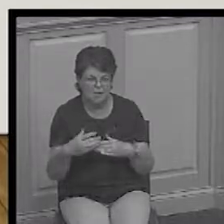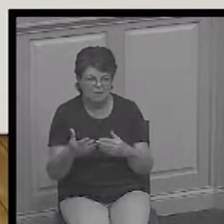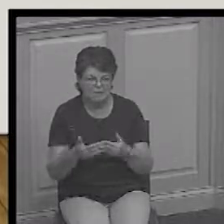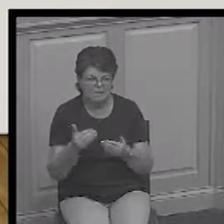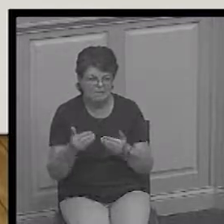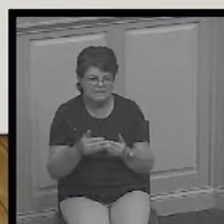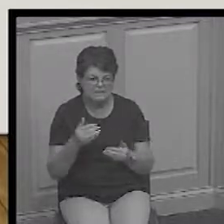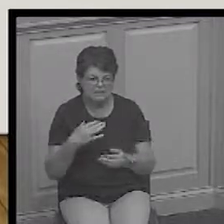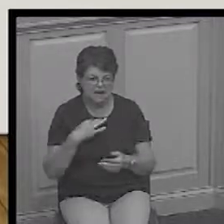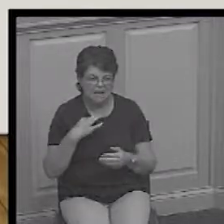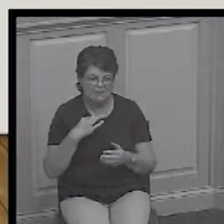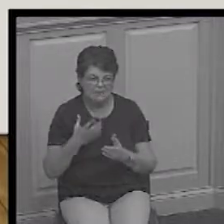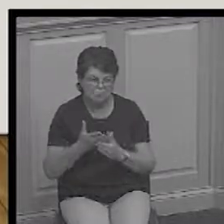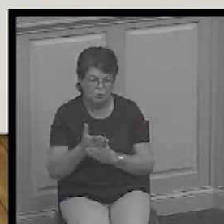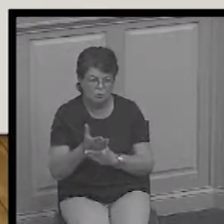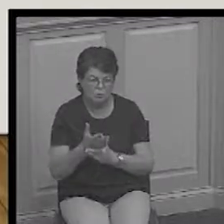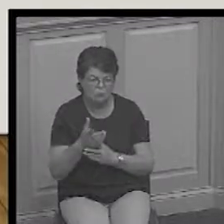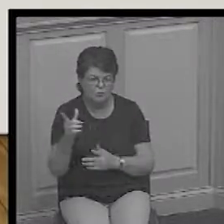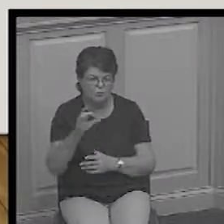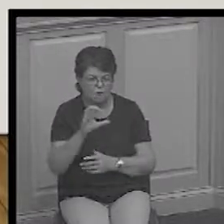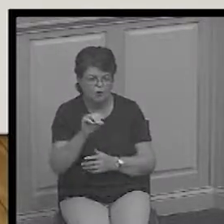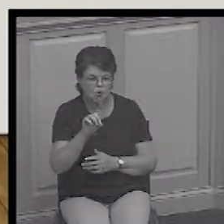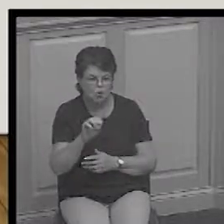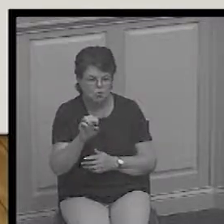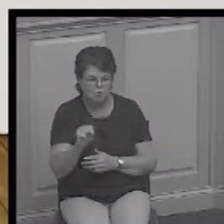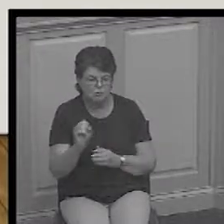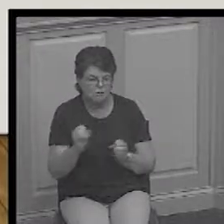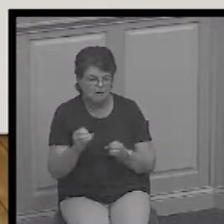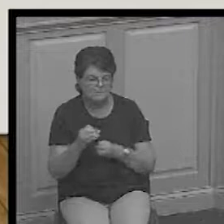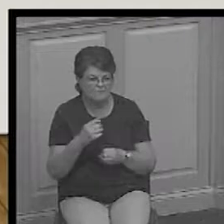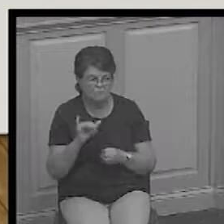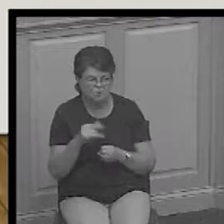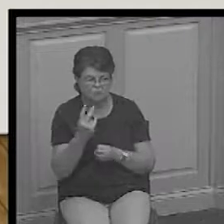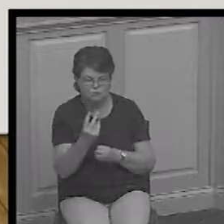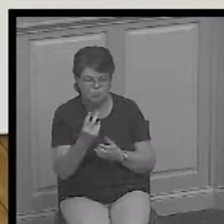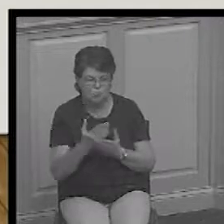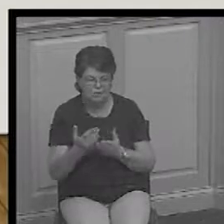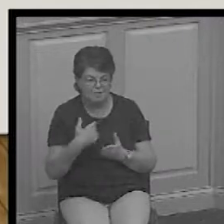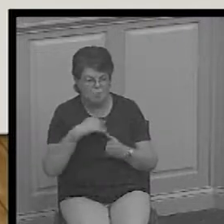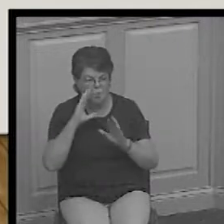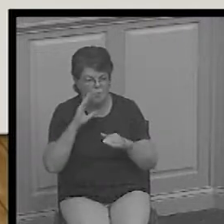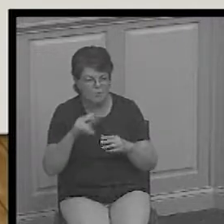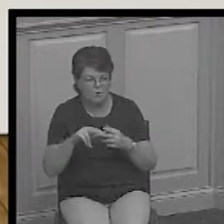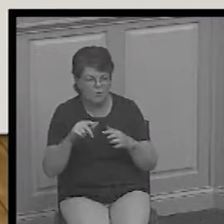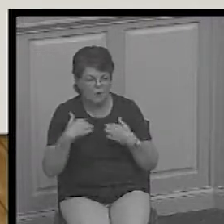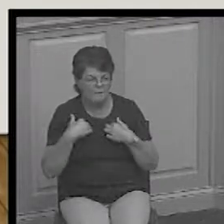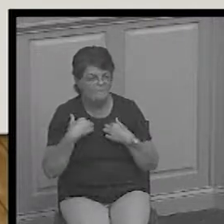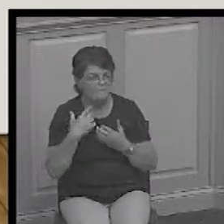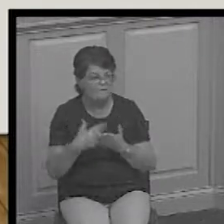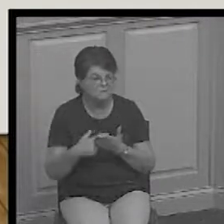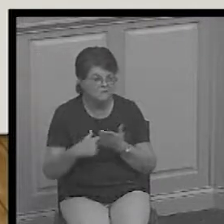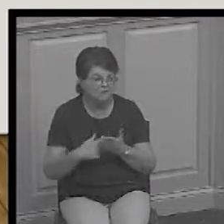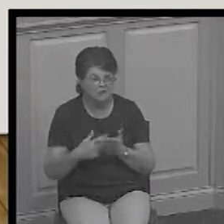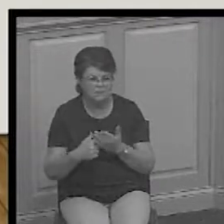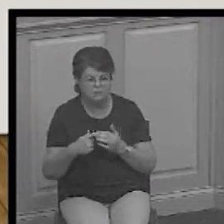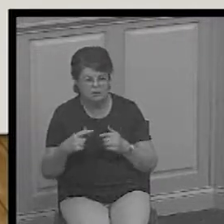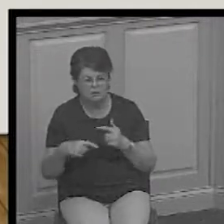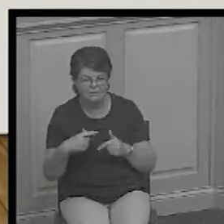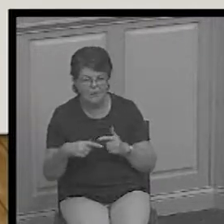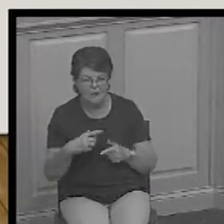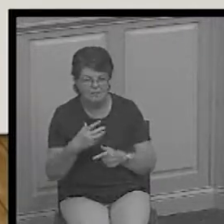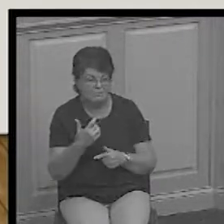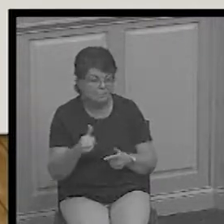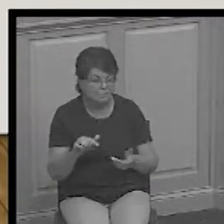easy applications through the codes office. Those are 2 things that we were hoping we could have a discussion about. And then